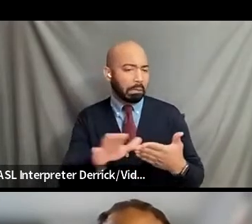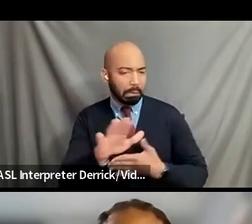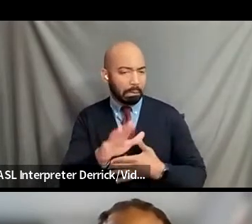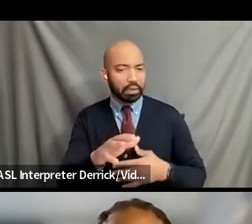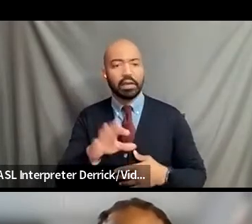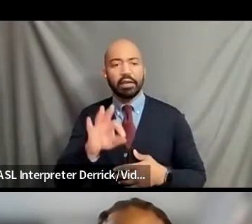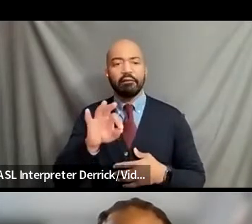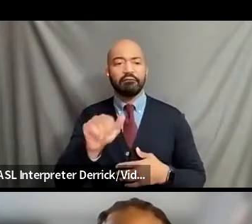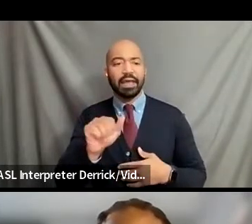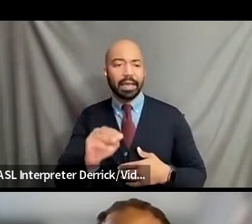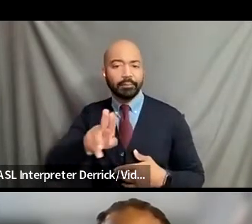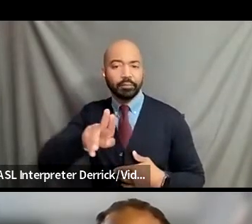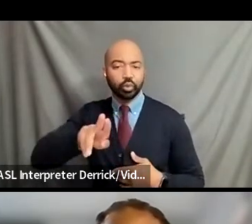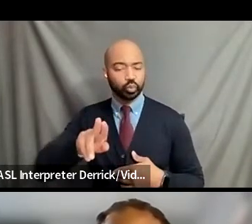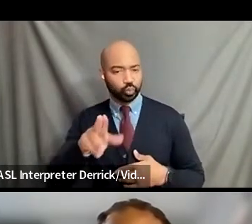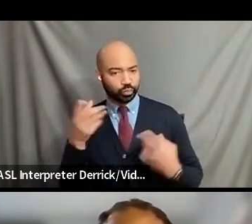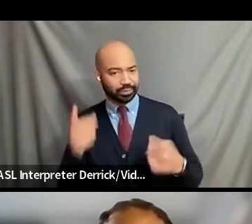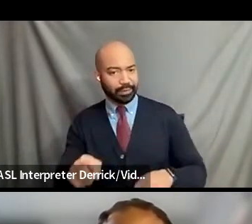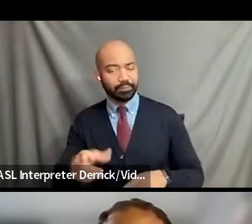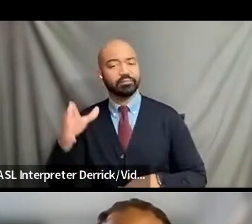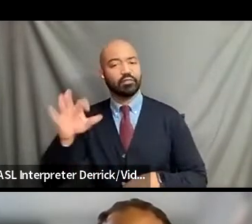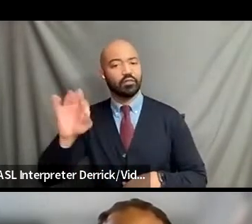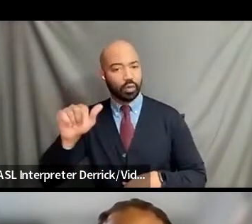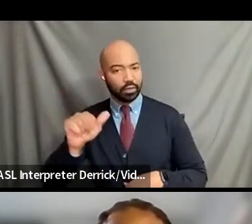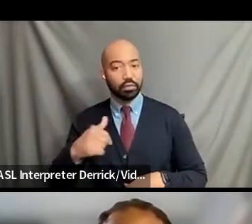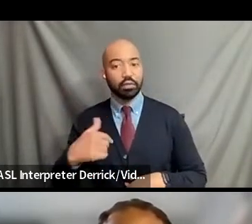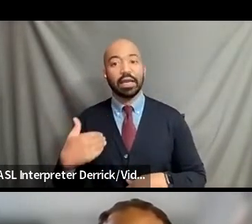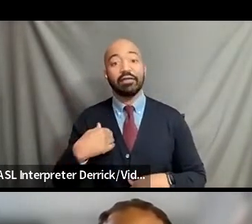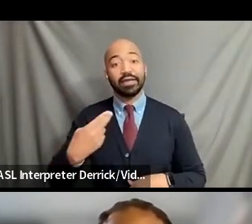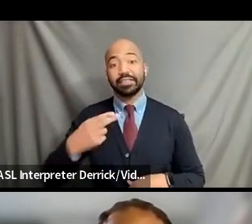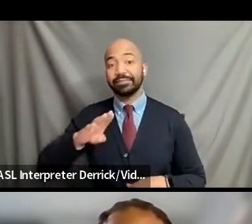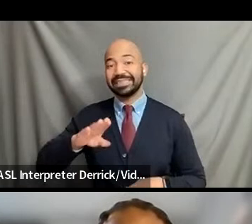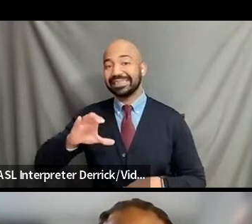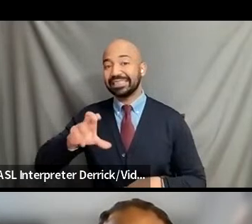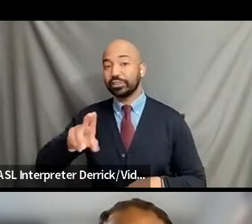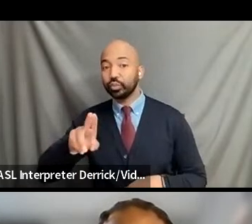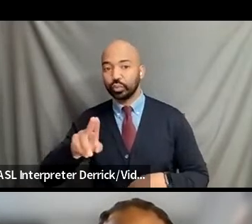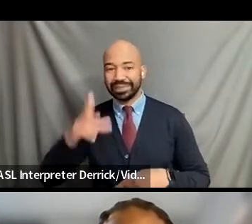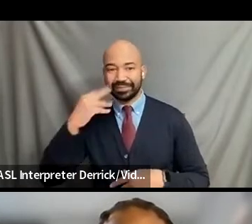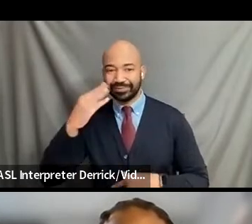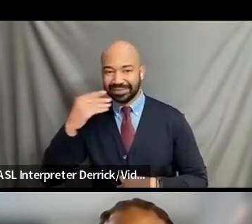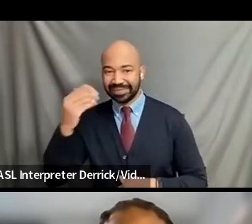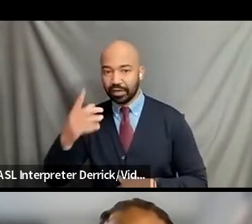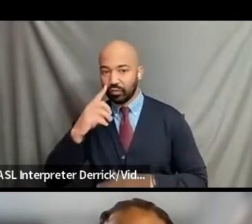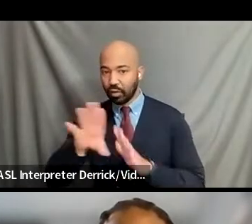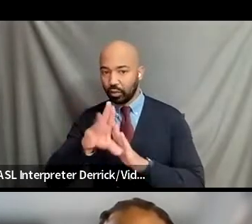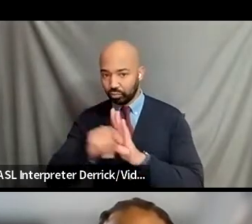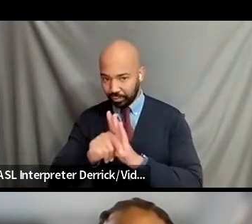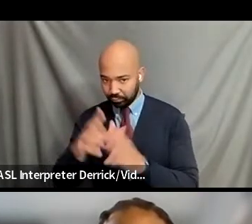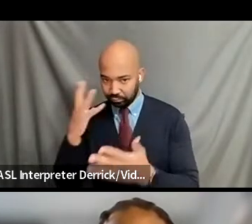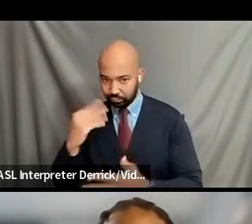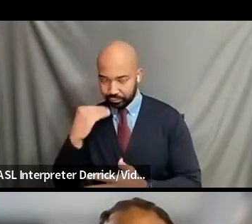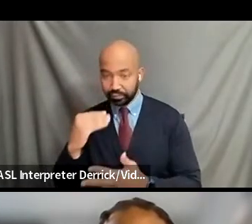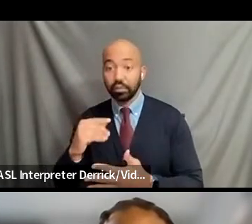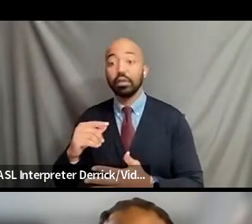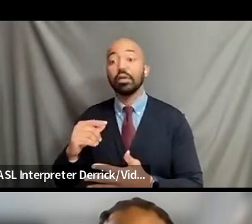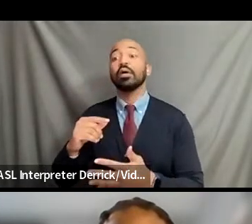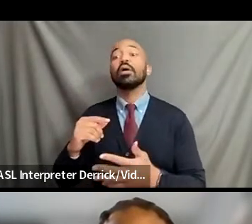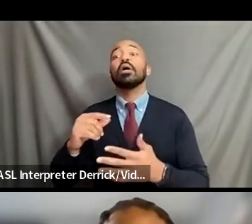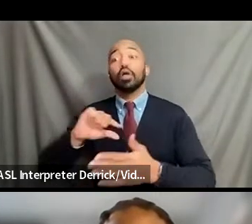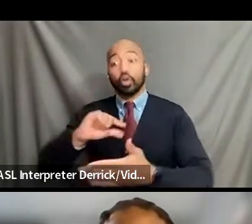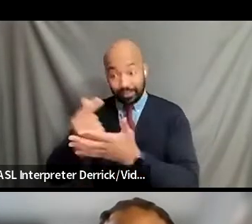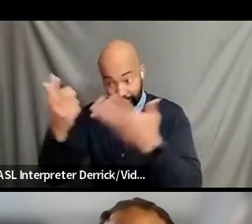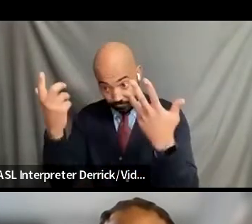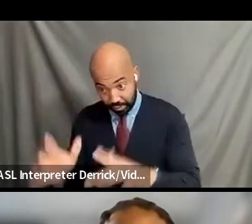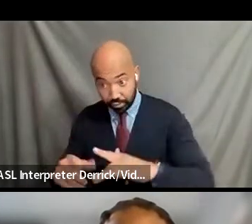FAMU. And so I had an HBCU experience undergrad, and then I took a gap year,